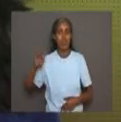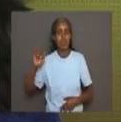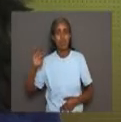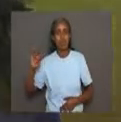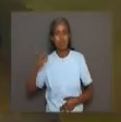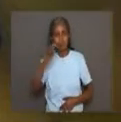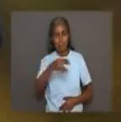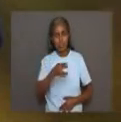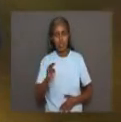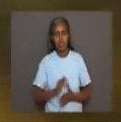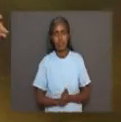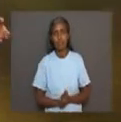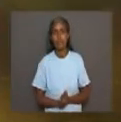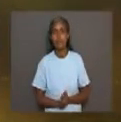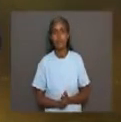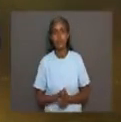chart.